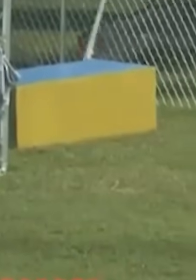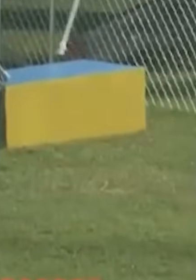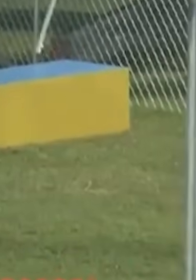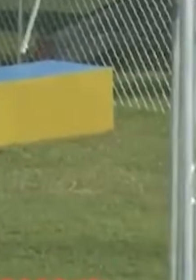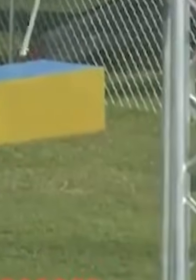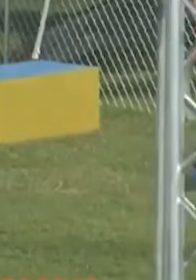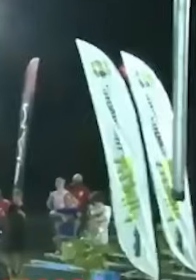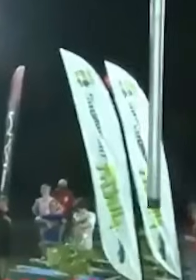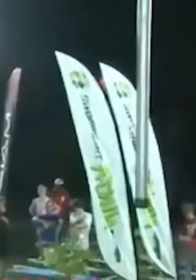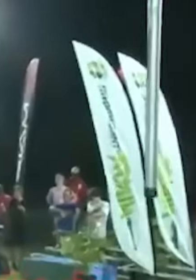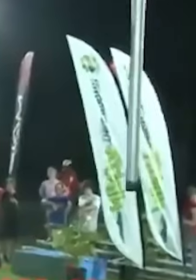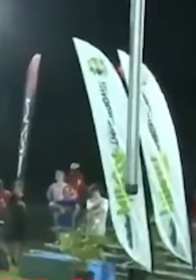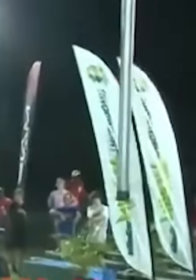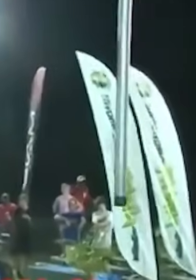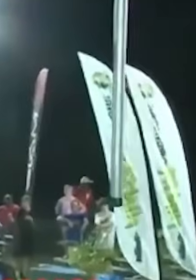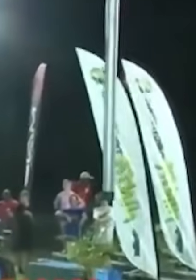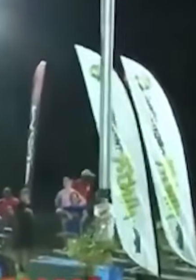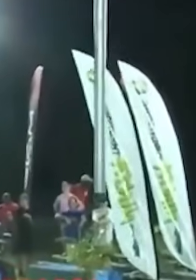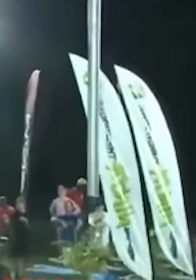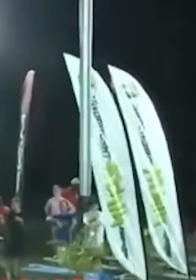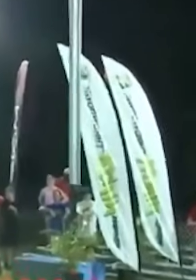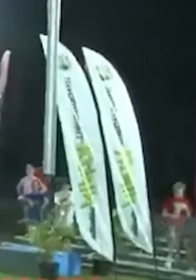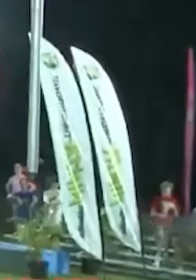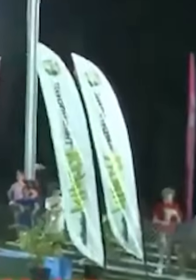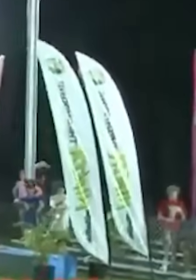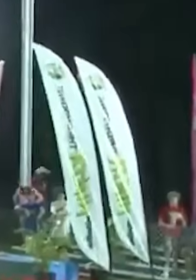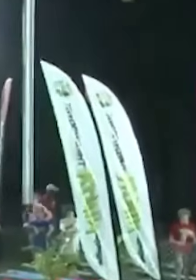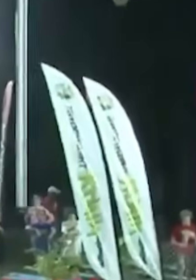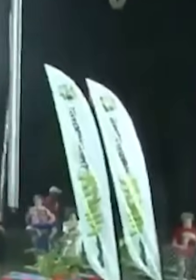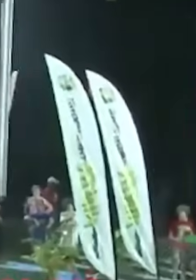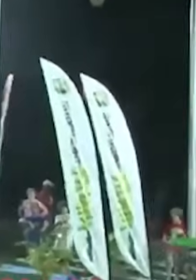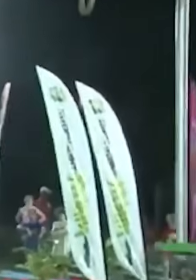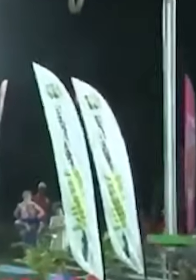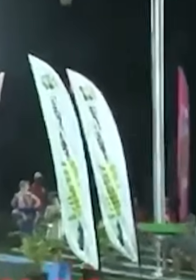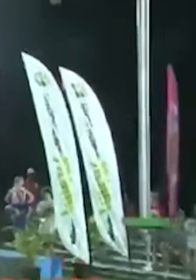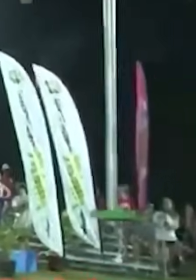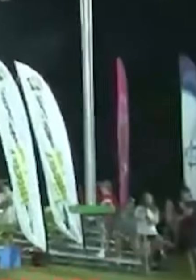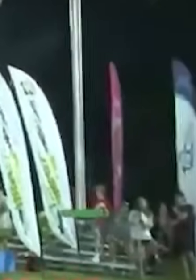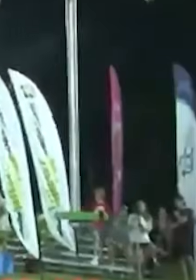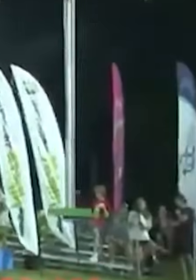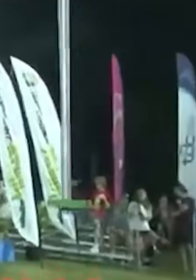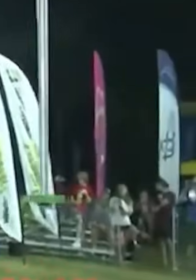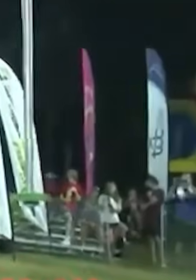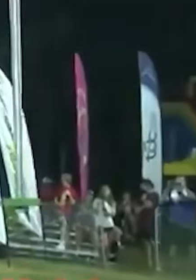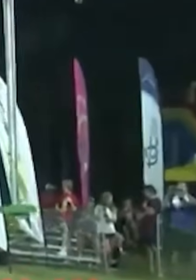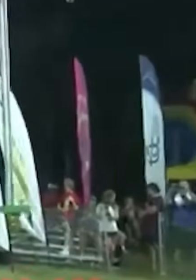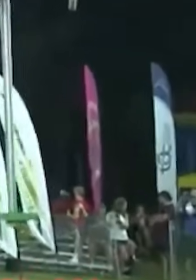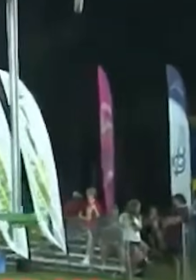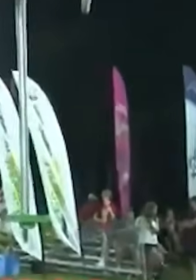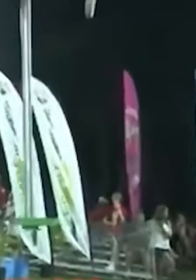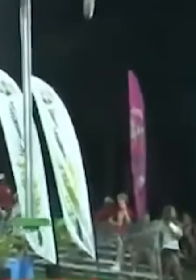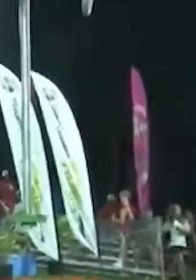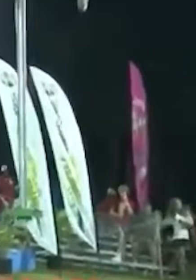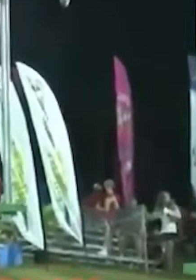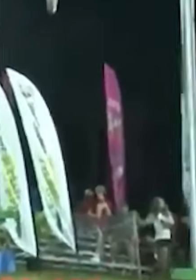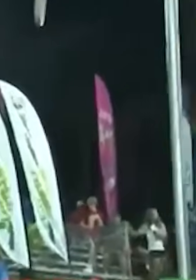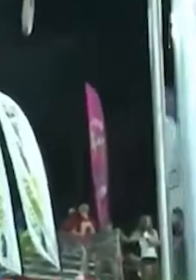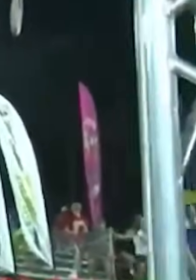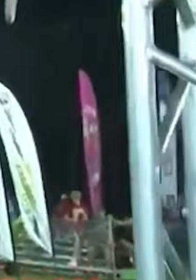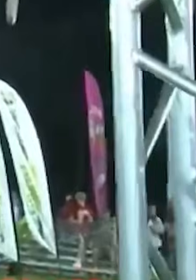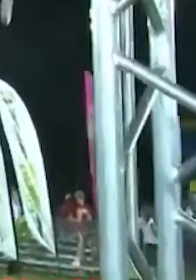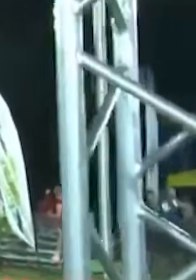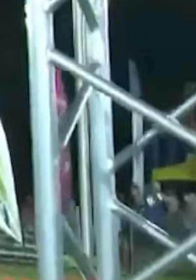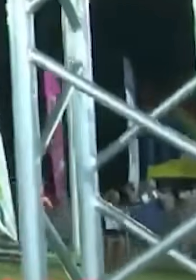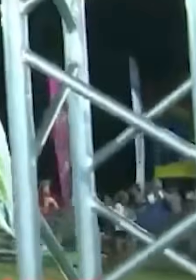the USA. And Charge d'Affaires of the U.S. Embassy to Barbados and the Eastern Caribbean, Ms. Karen B. Sullivan,